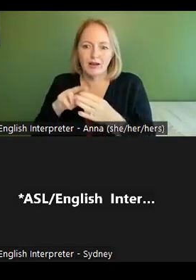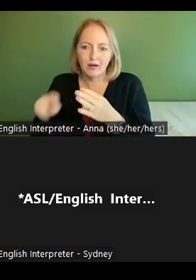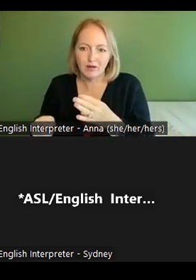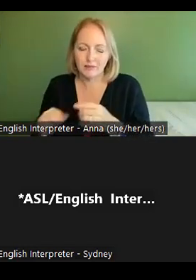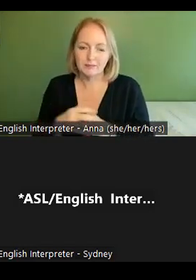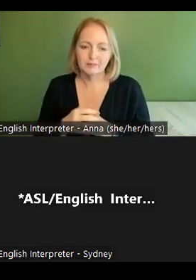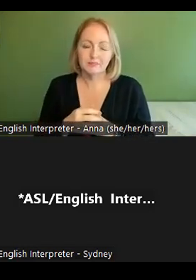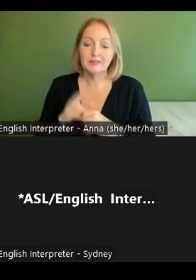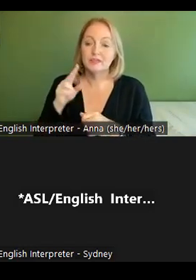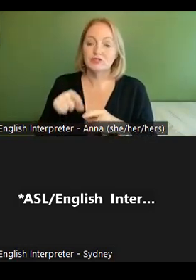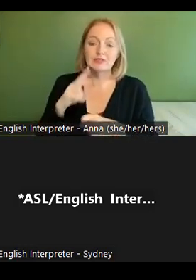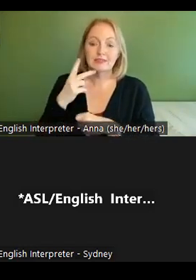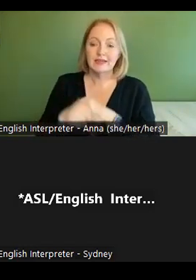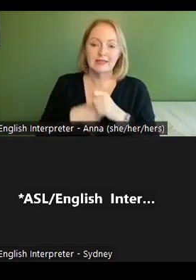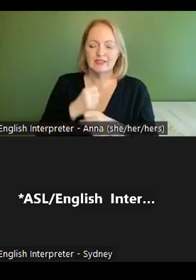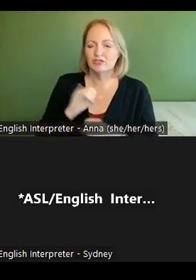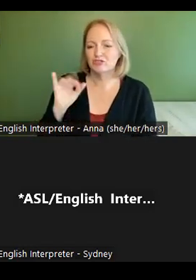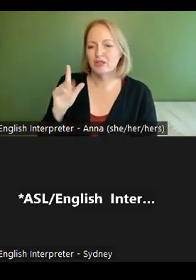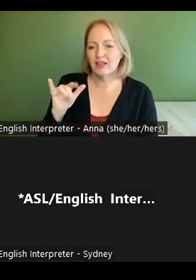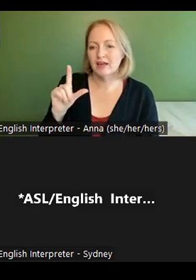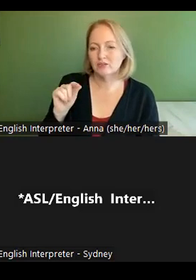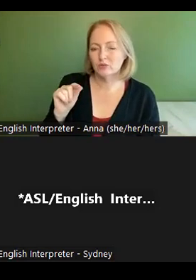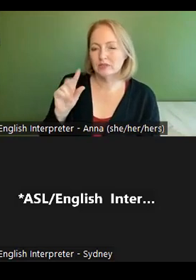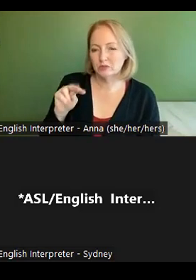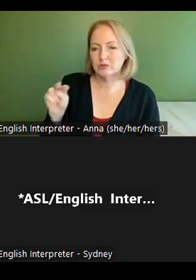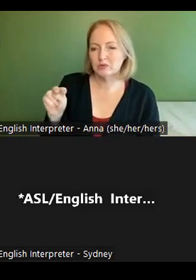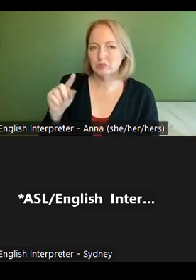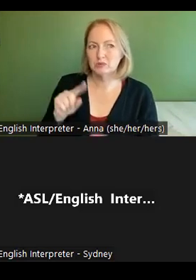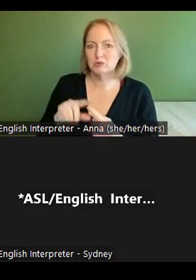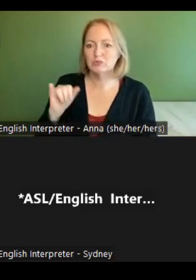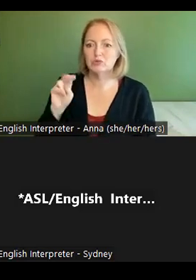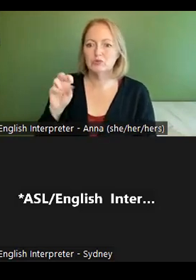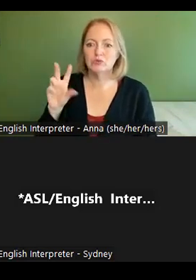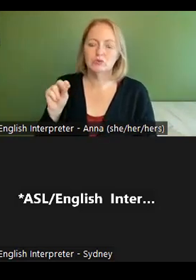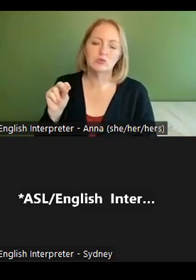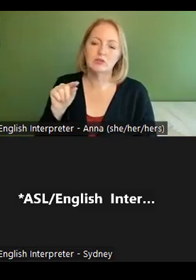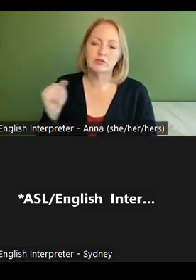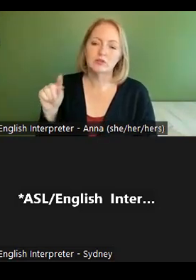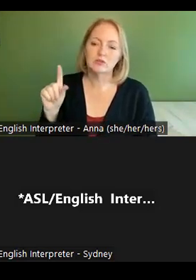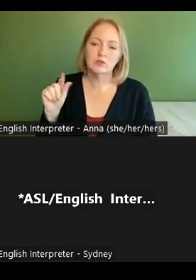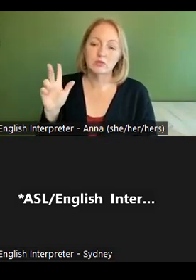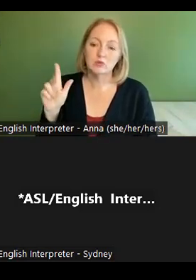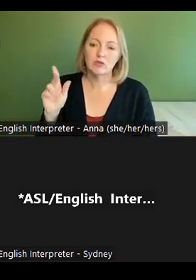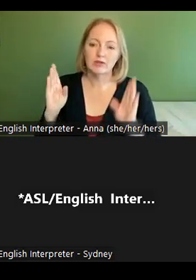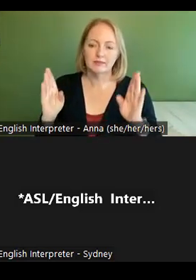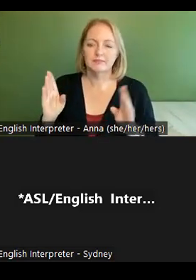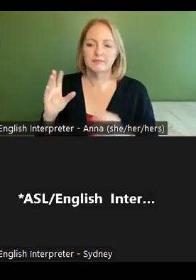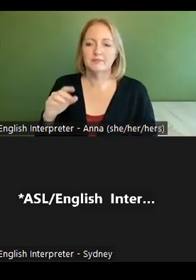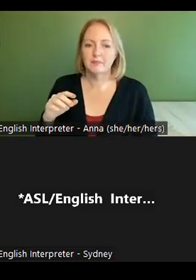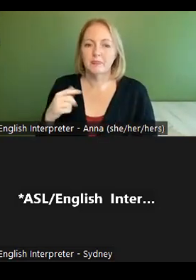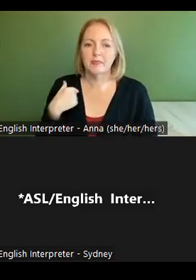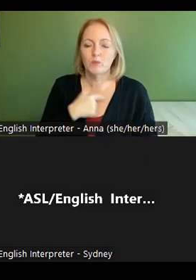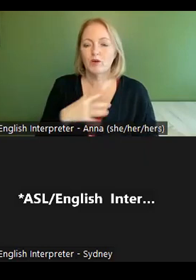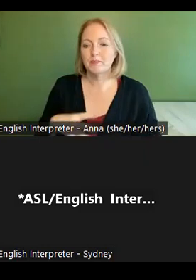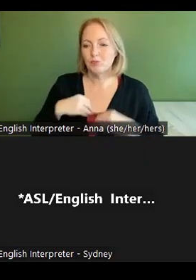second year of the transition, July 1st, 2022 to June 30th, 2023, CDS is both